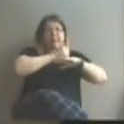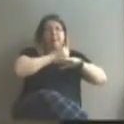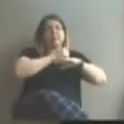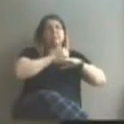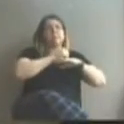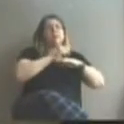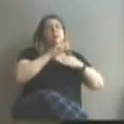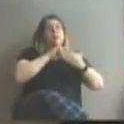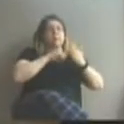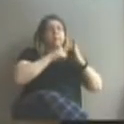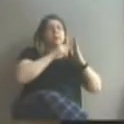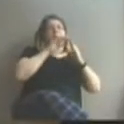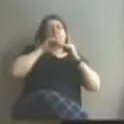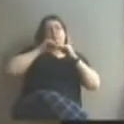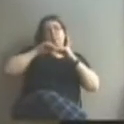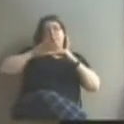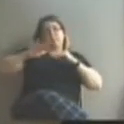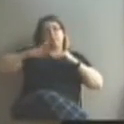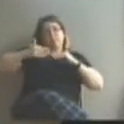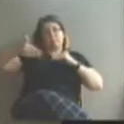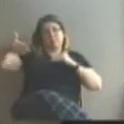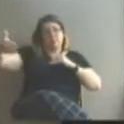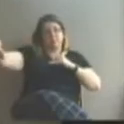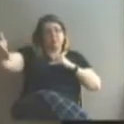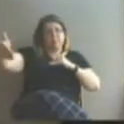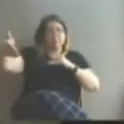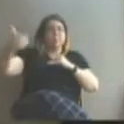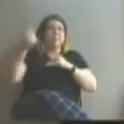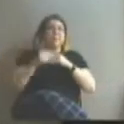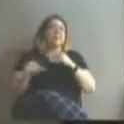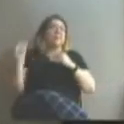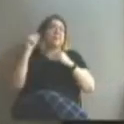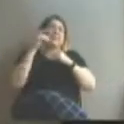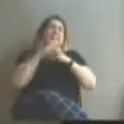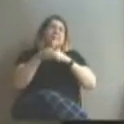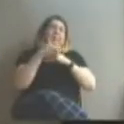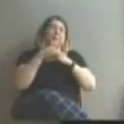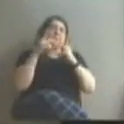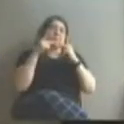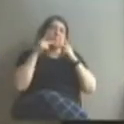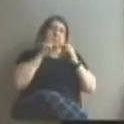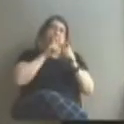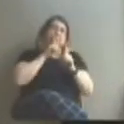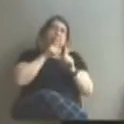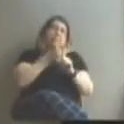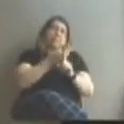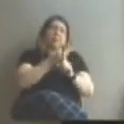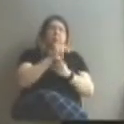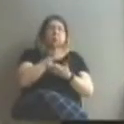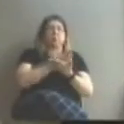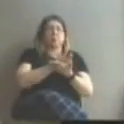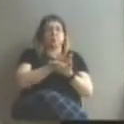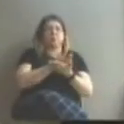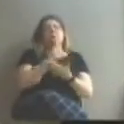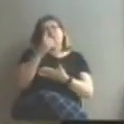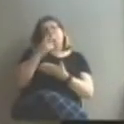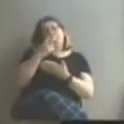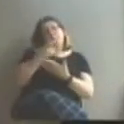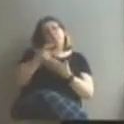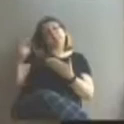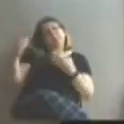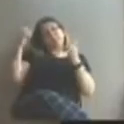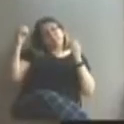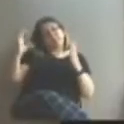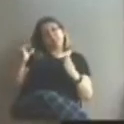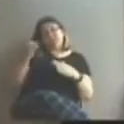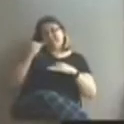domino effect. Mm-hmm. So if there's any vacant position has an impact on schools. One of the resource teachers, if